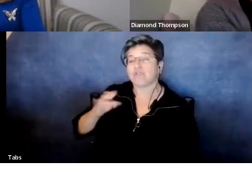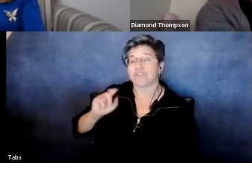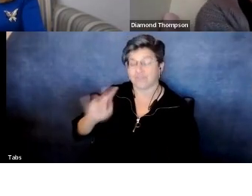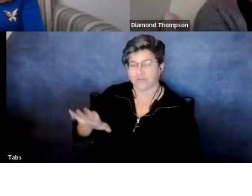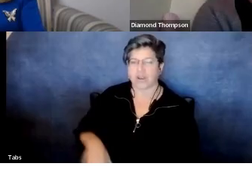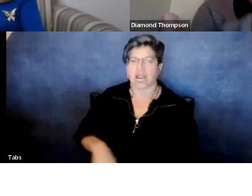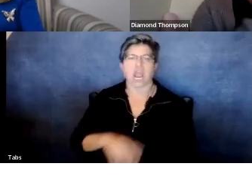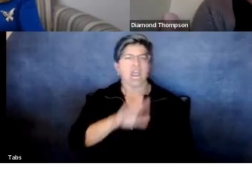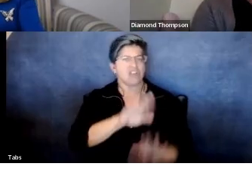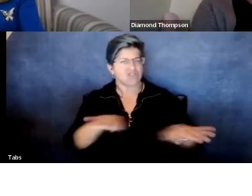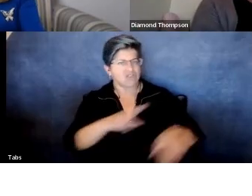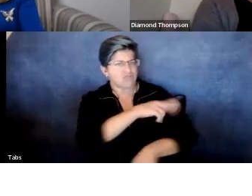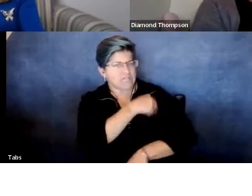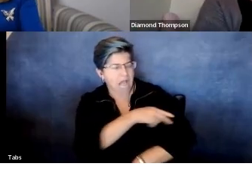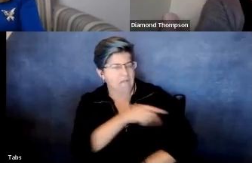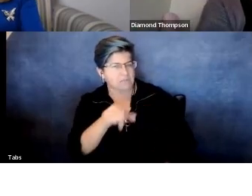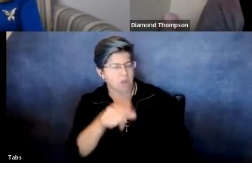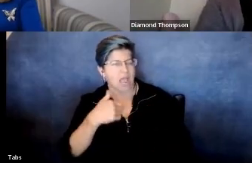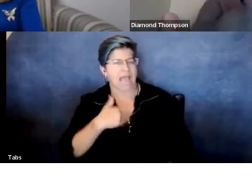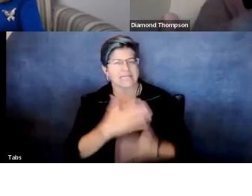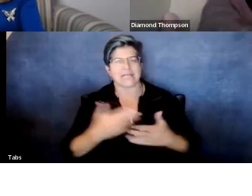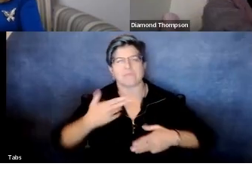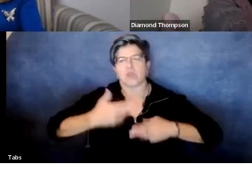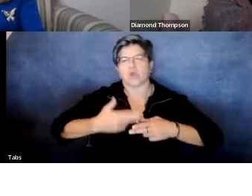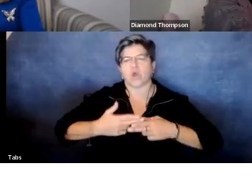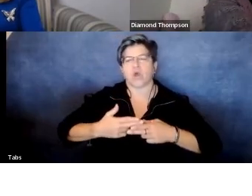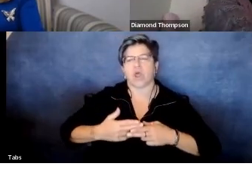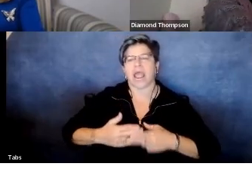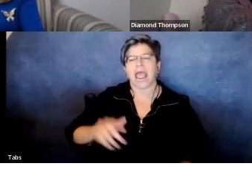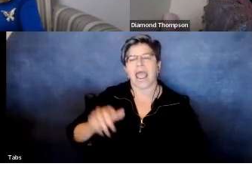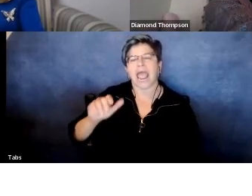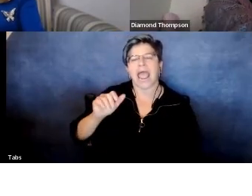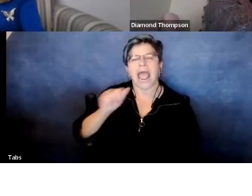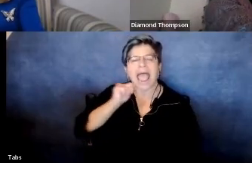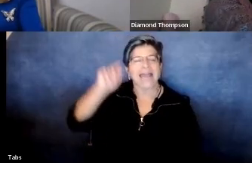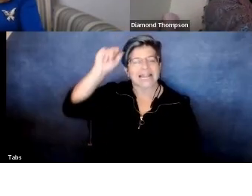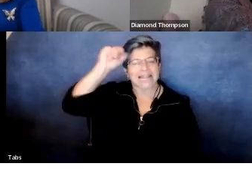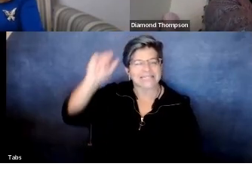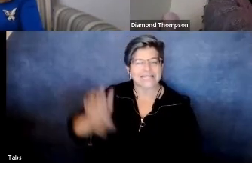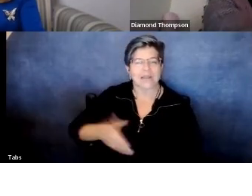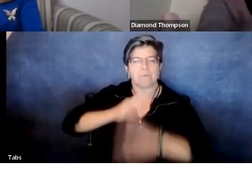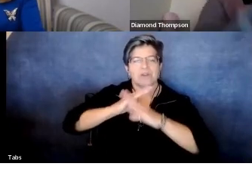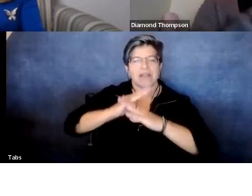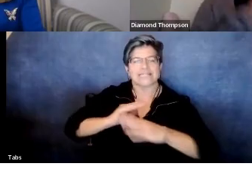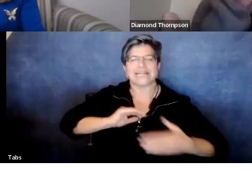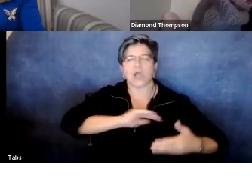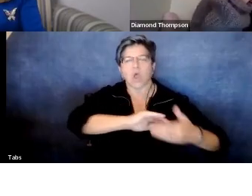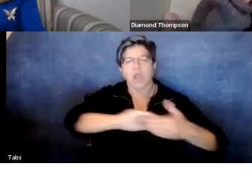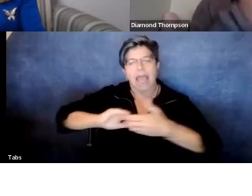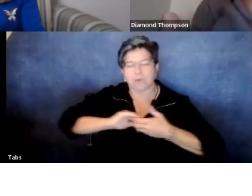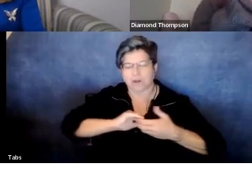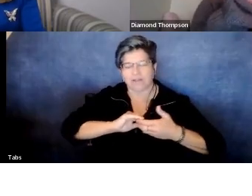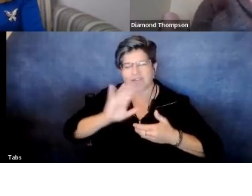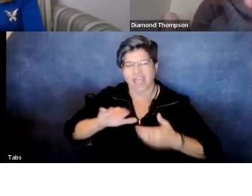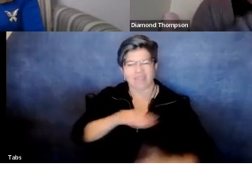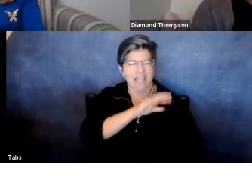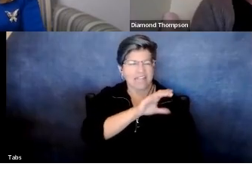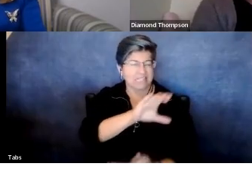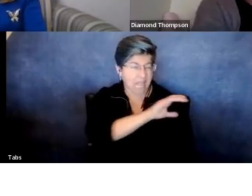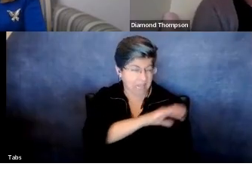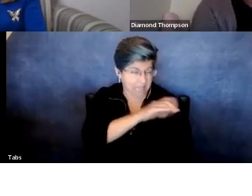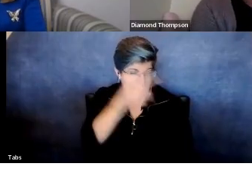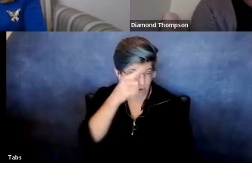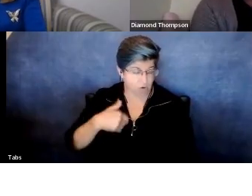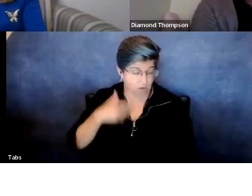Children's Hospital has something called the Adolescent Protective Collaborative, and that is a clinic for